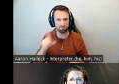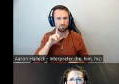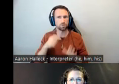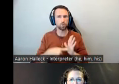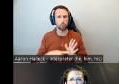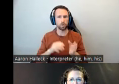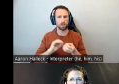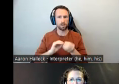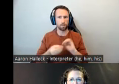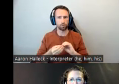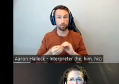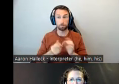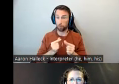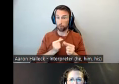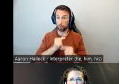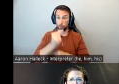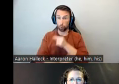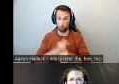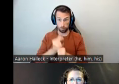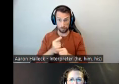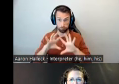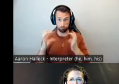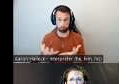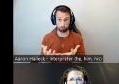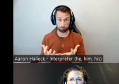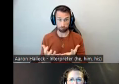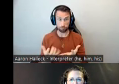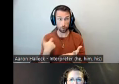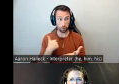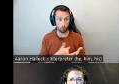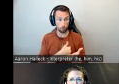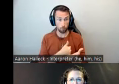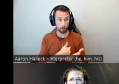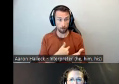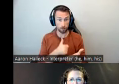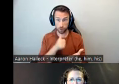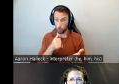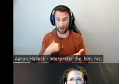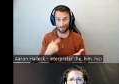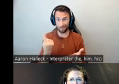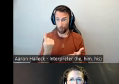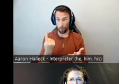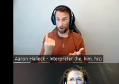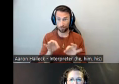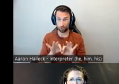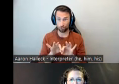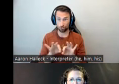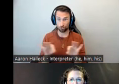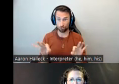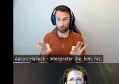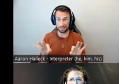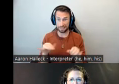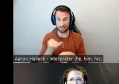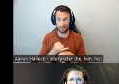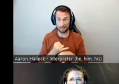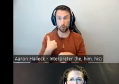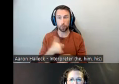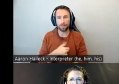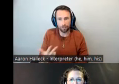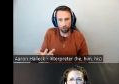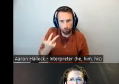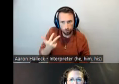So globally, we have not one degree granting campus, we have three.